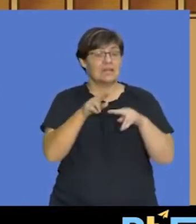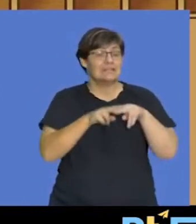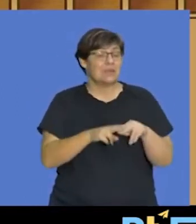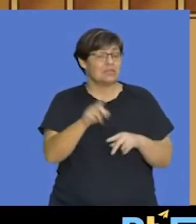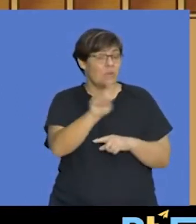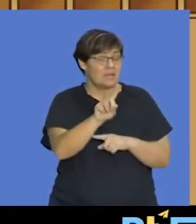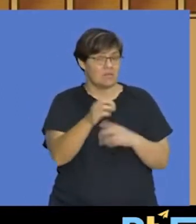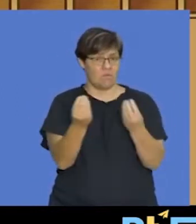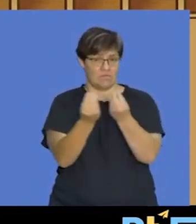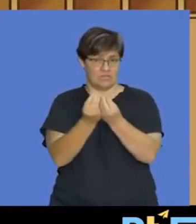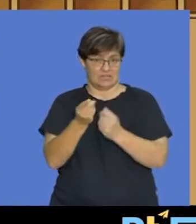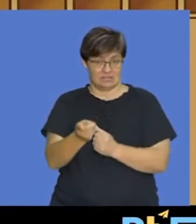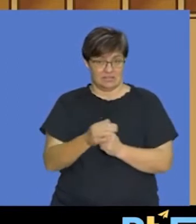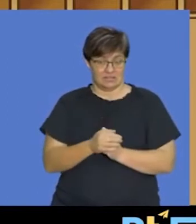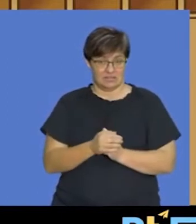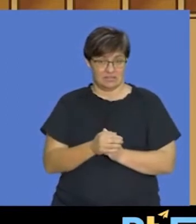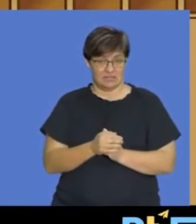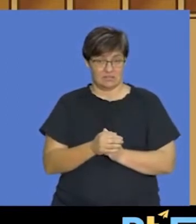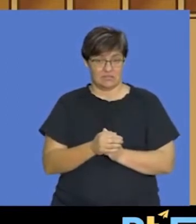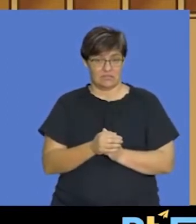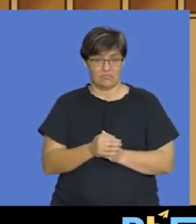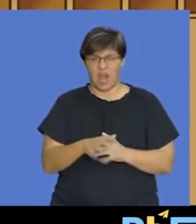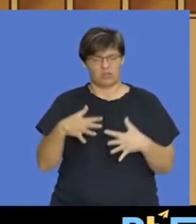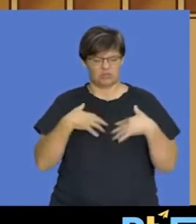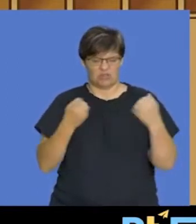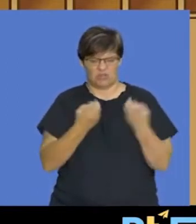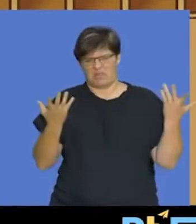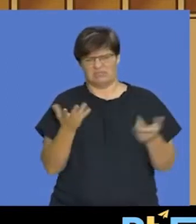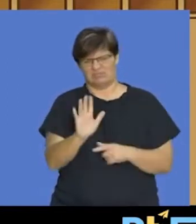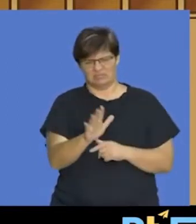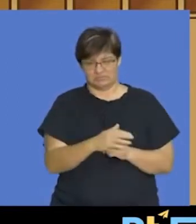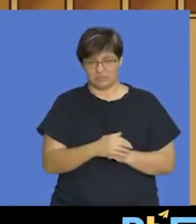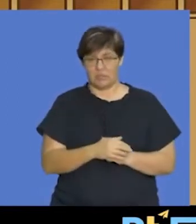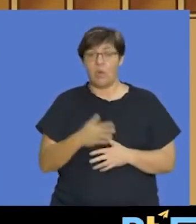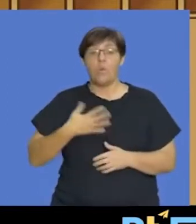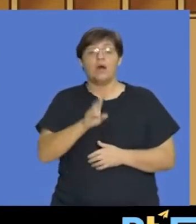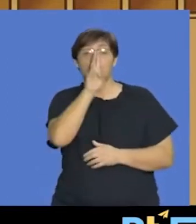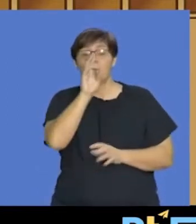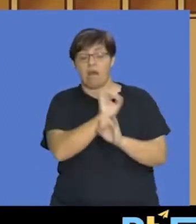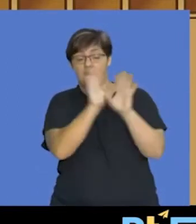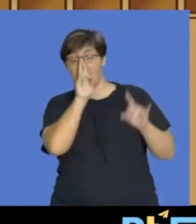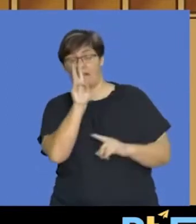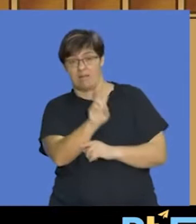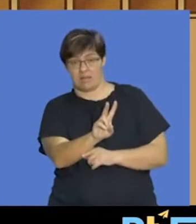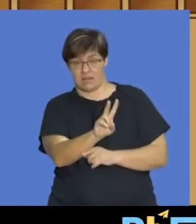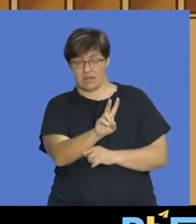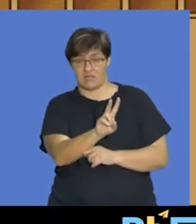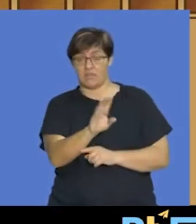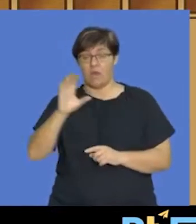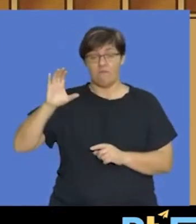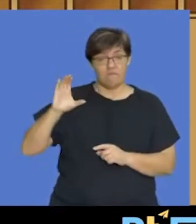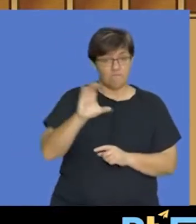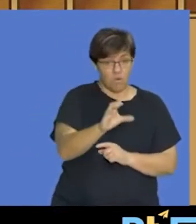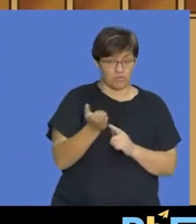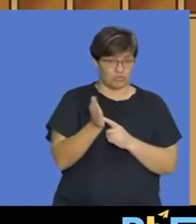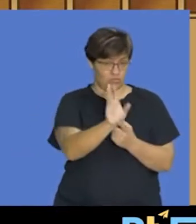on the objects, okay? So we're not going to be too stressed. Now what I want you to see is I'm also going to put the forces are going to show, all